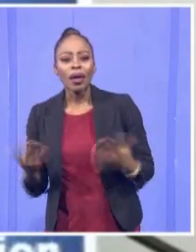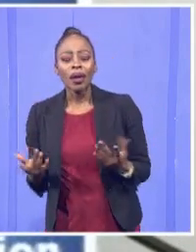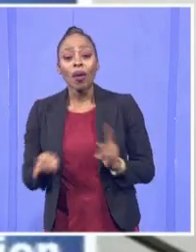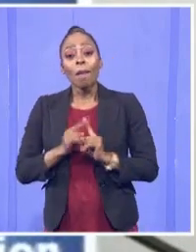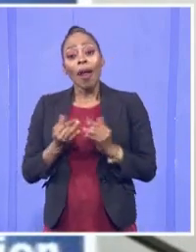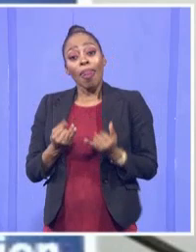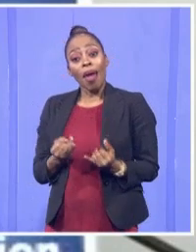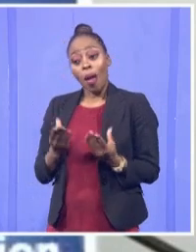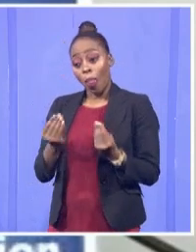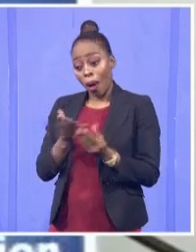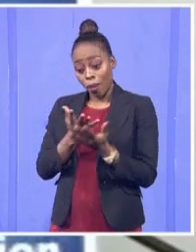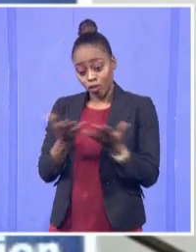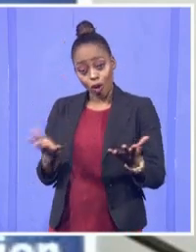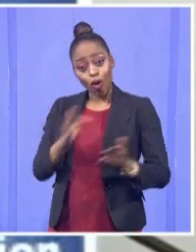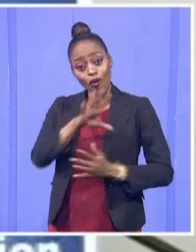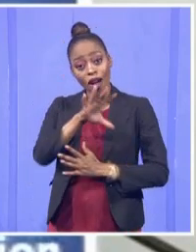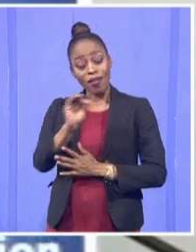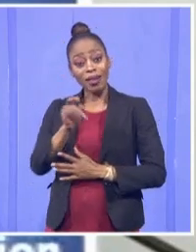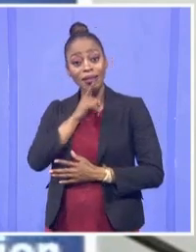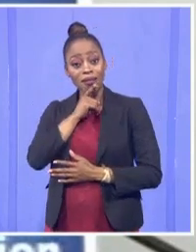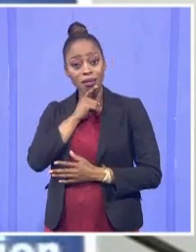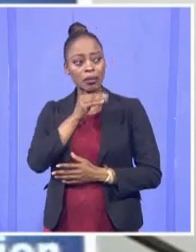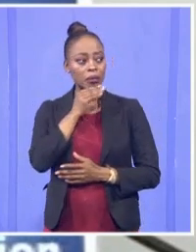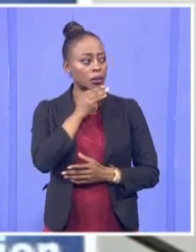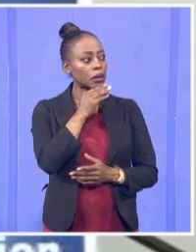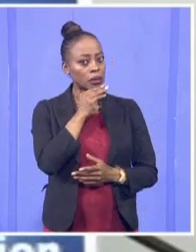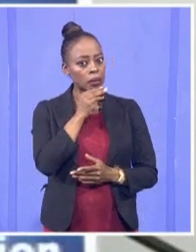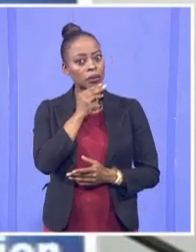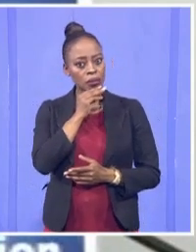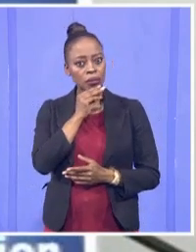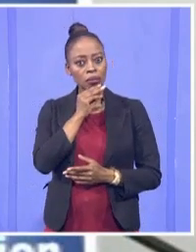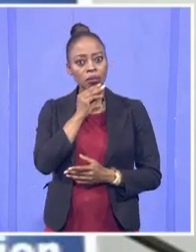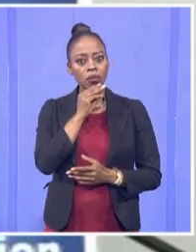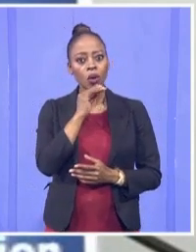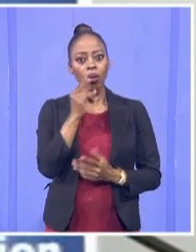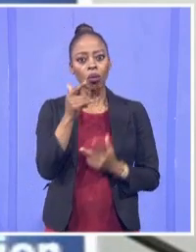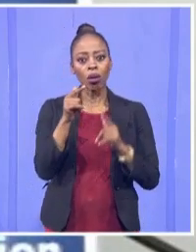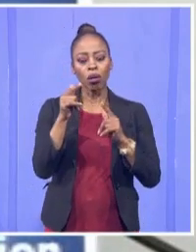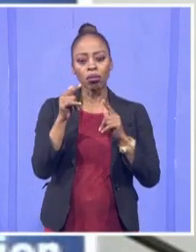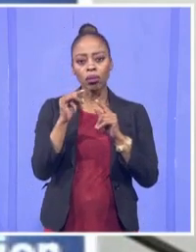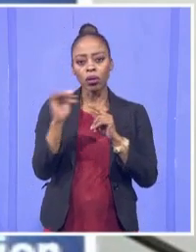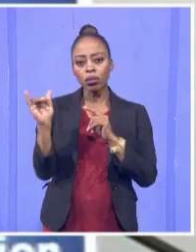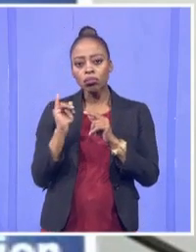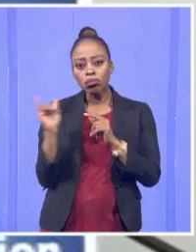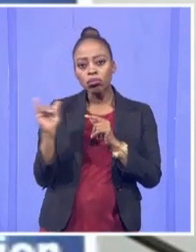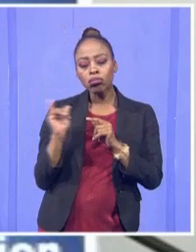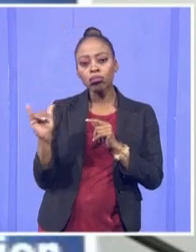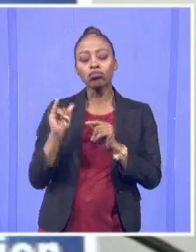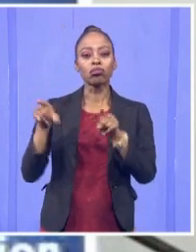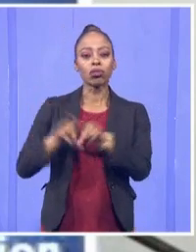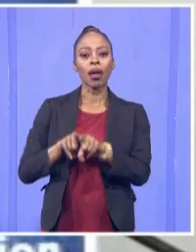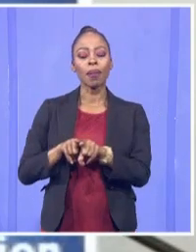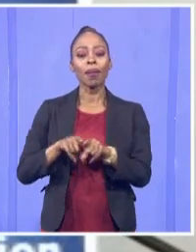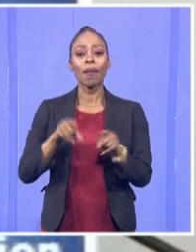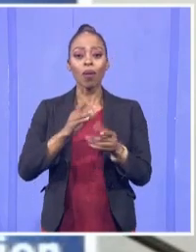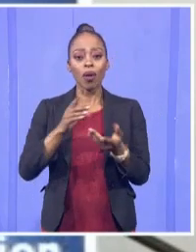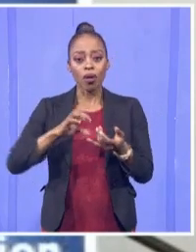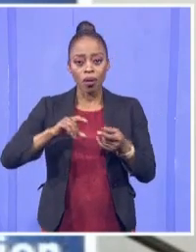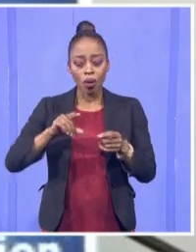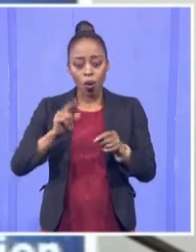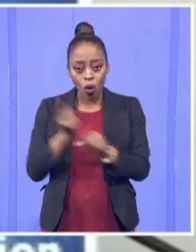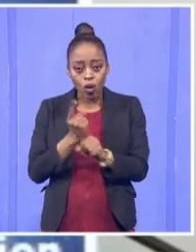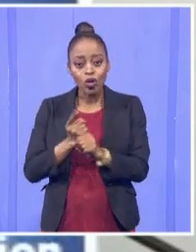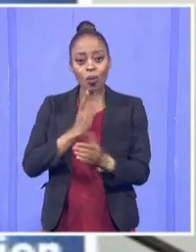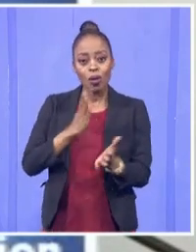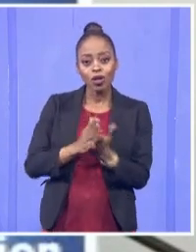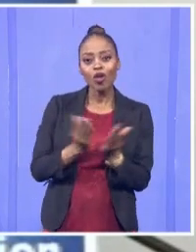these numbers, it indicates that we are starting to speak the same language, and we are trying to ensure that everyone can have a